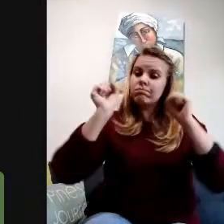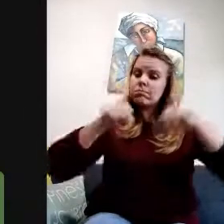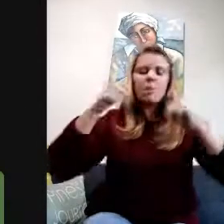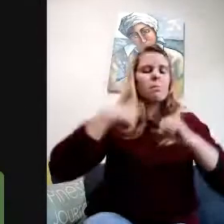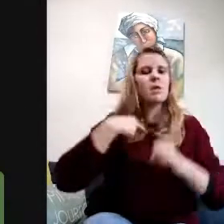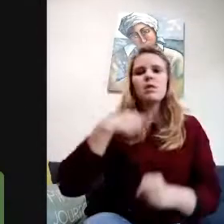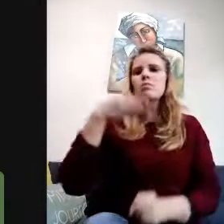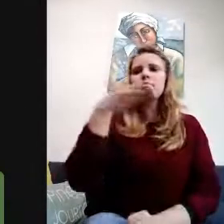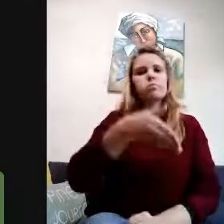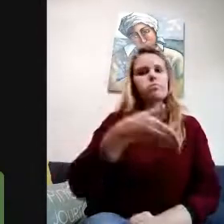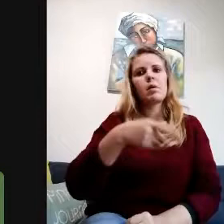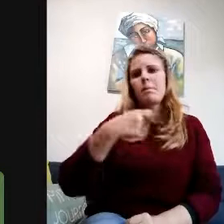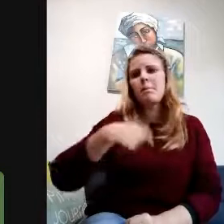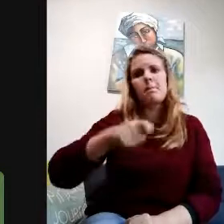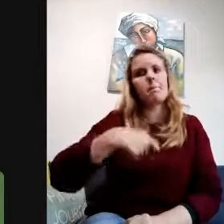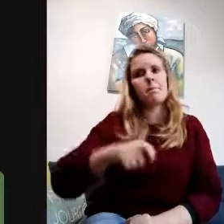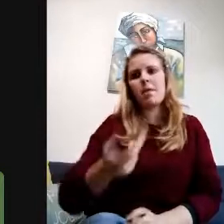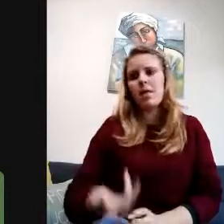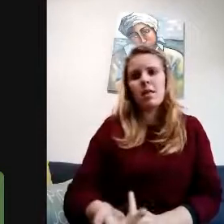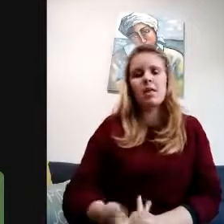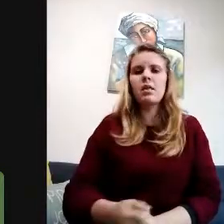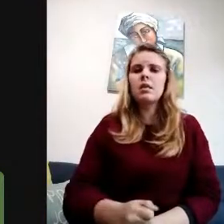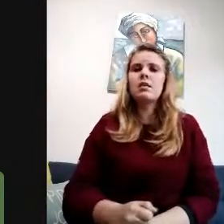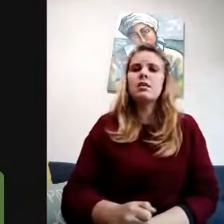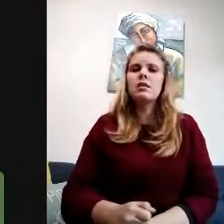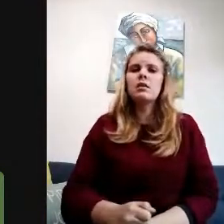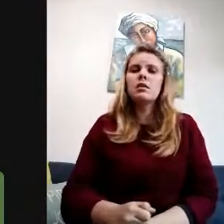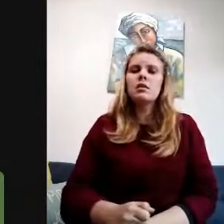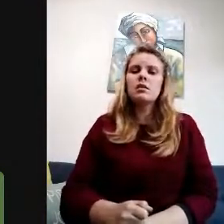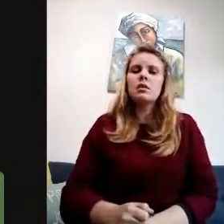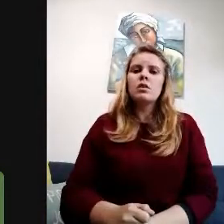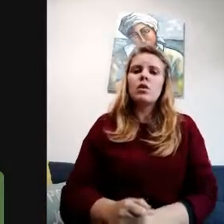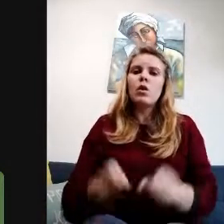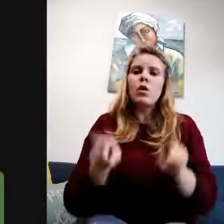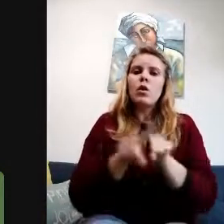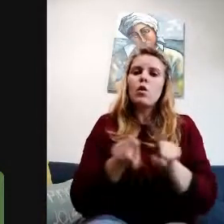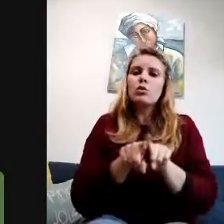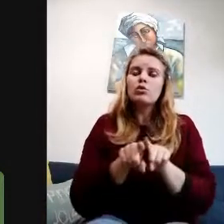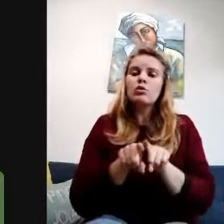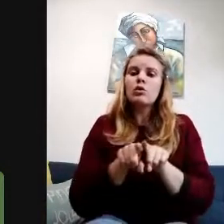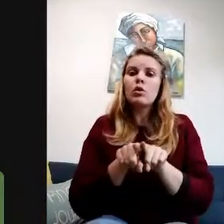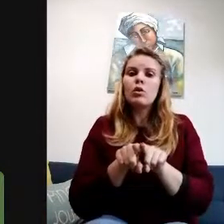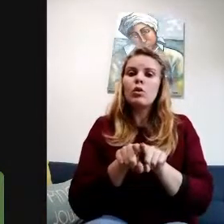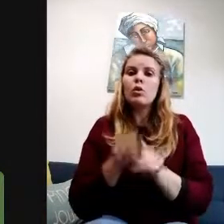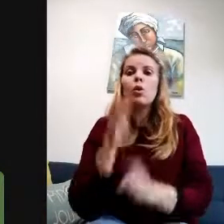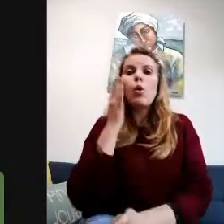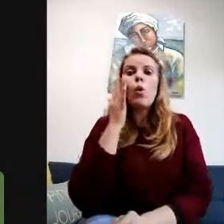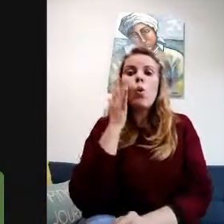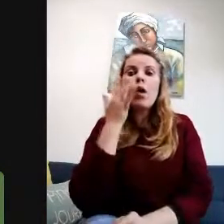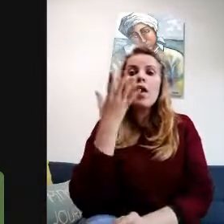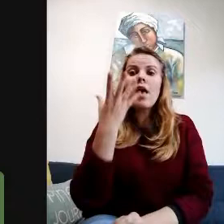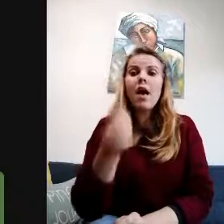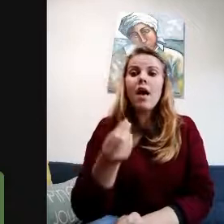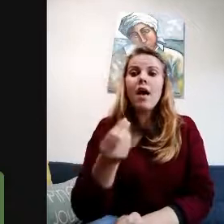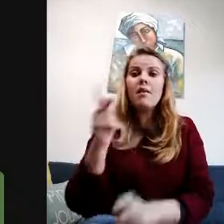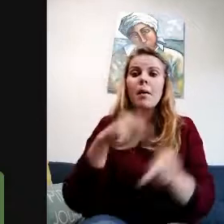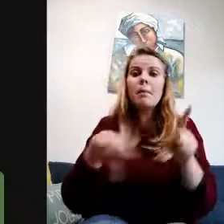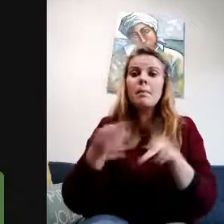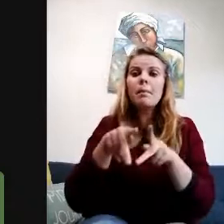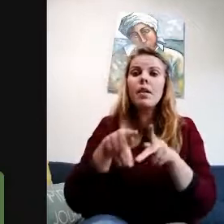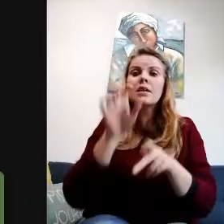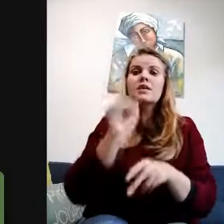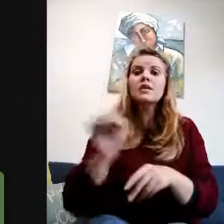the tournament. That's first thing said. And then also a unique one, when we have people from outside of the borders of South